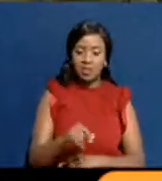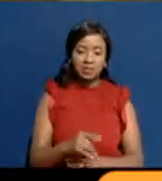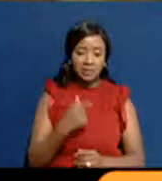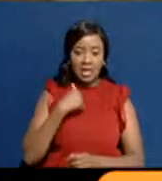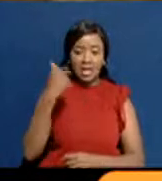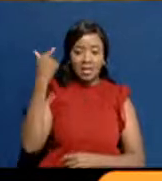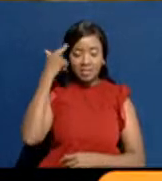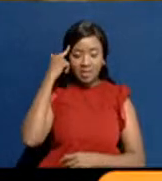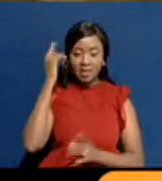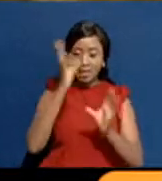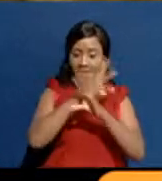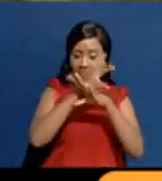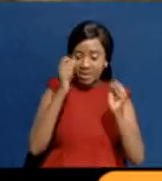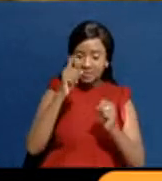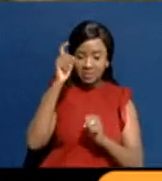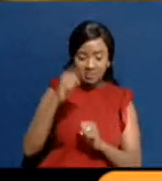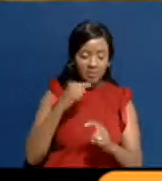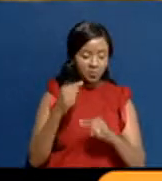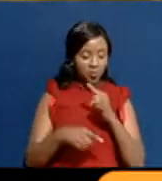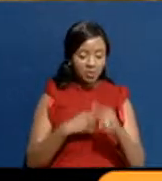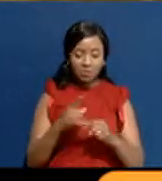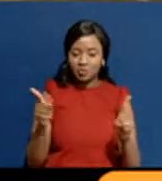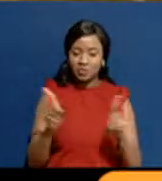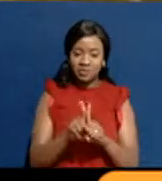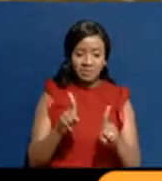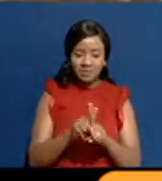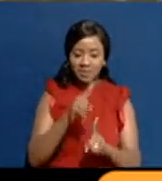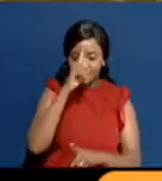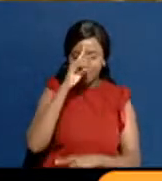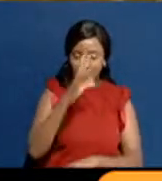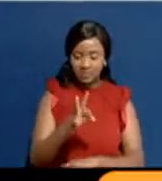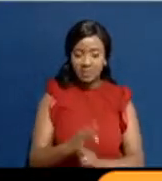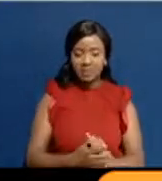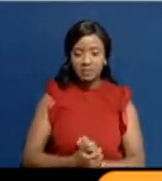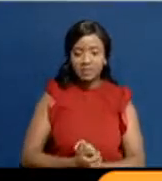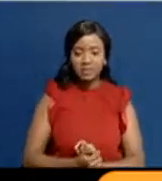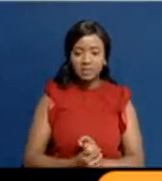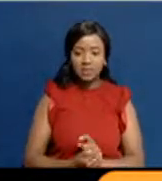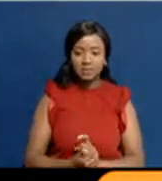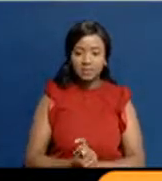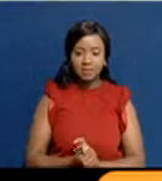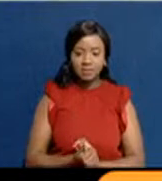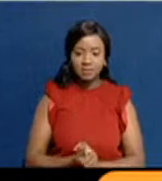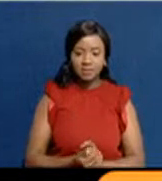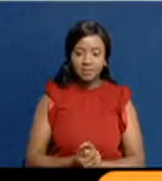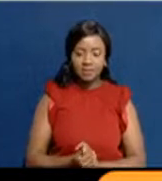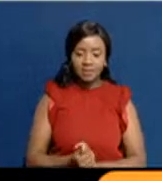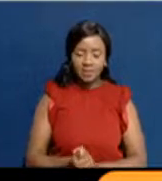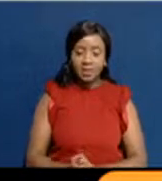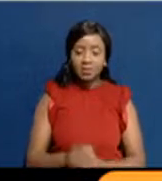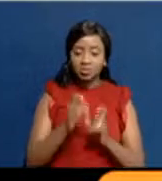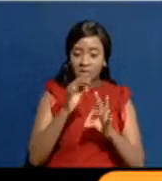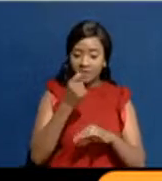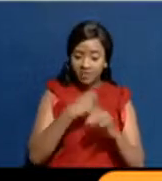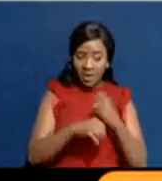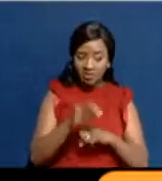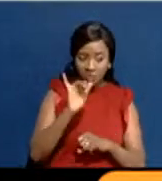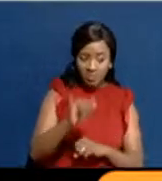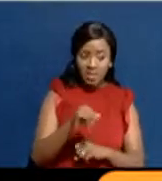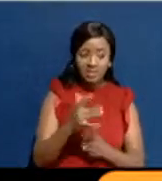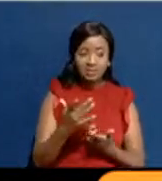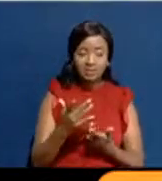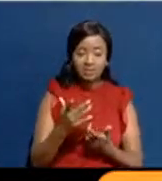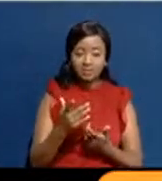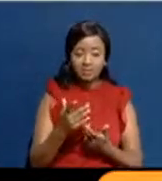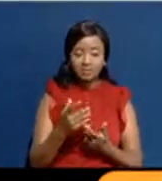president should continue with the trail he started with KEMSA. If he does that decisive action, especially in the